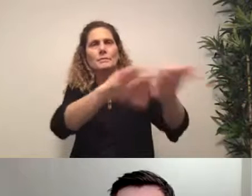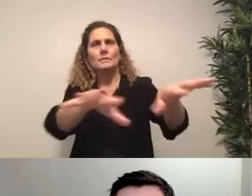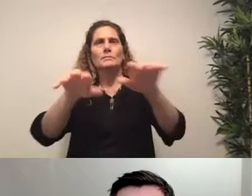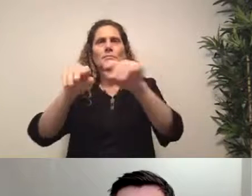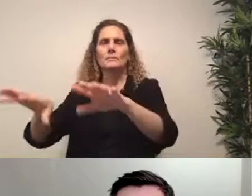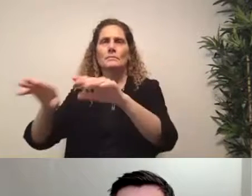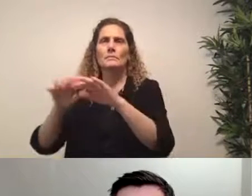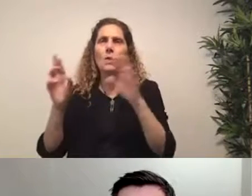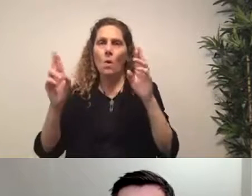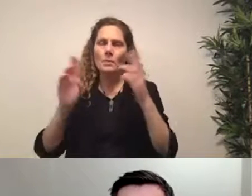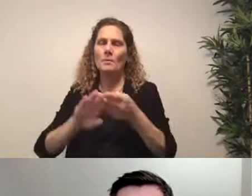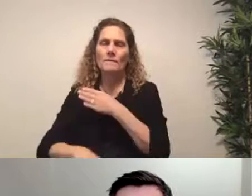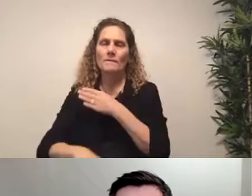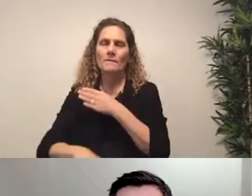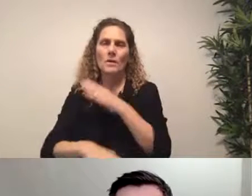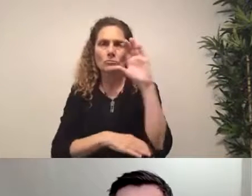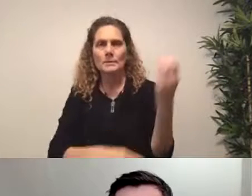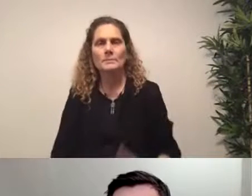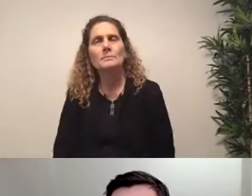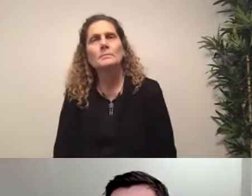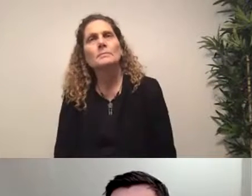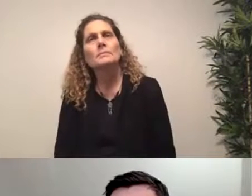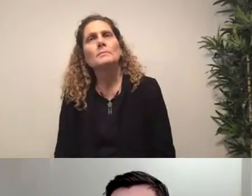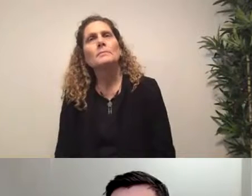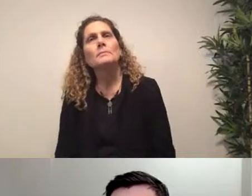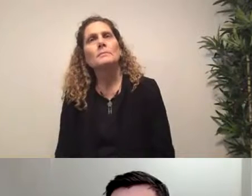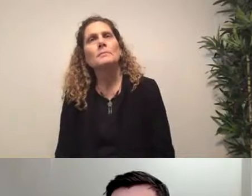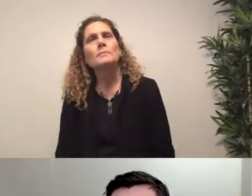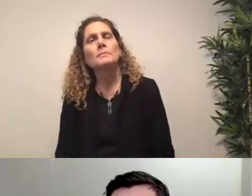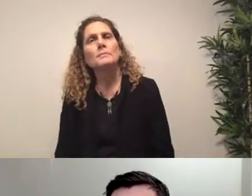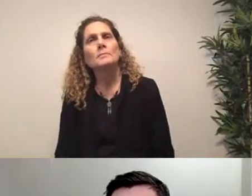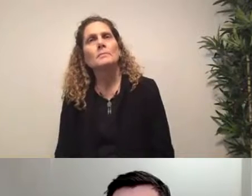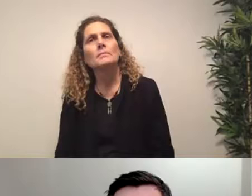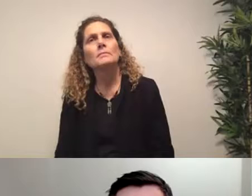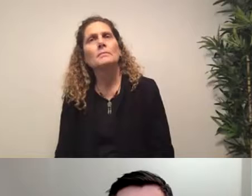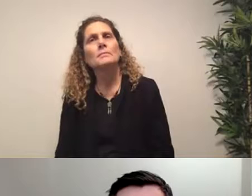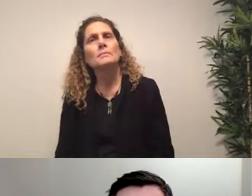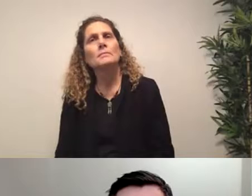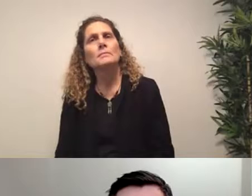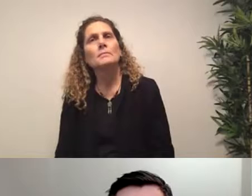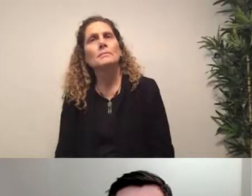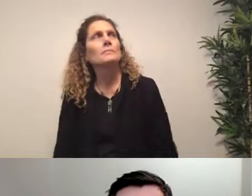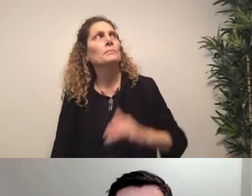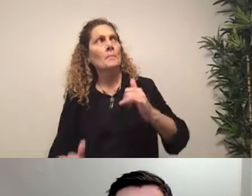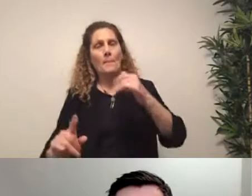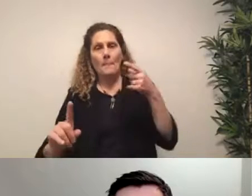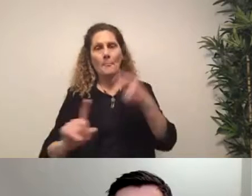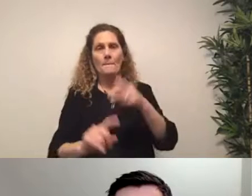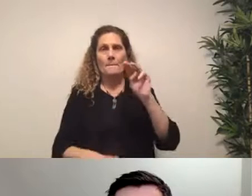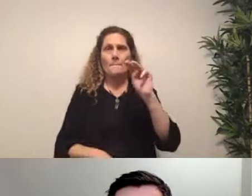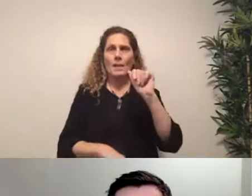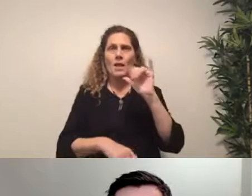Our next question is from Ben Wagner at WISN 12 for Mayor Barrett and County Executive Crowley. On federal COVID relief funding, is